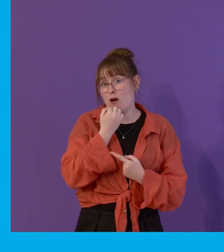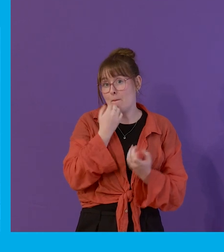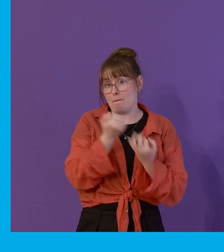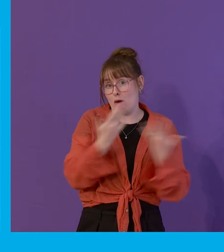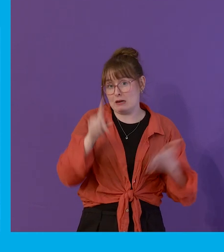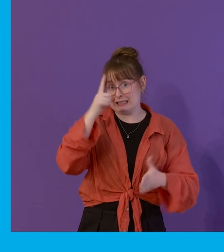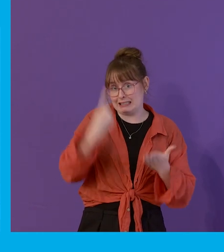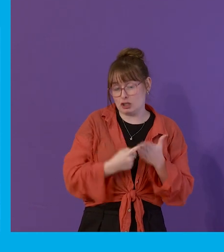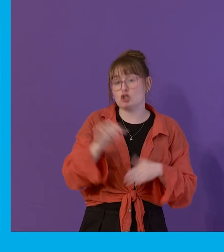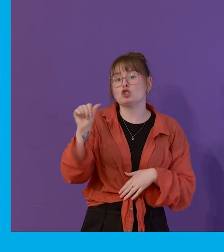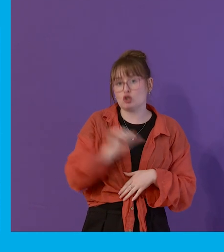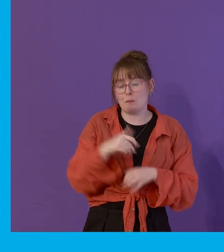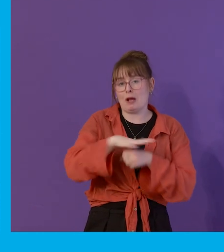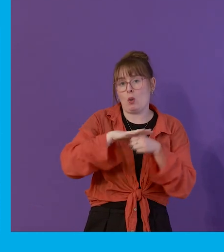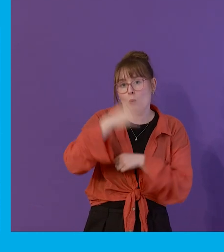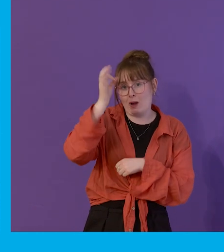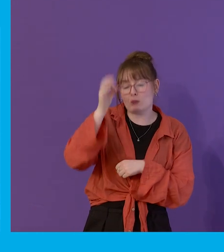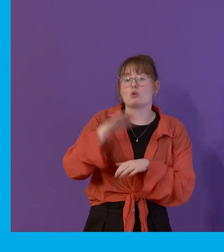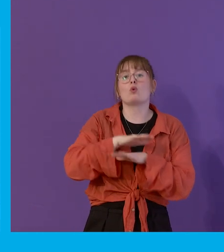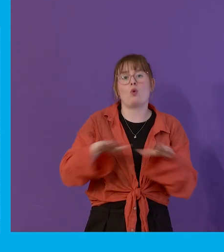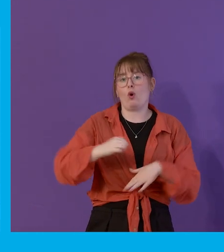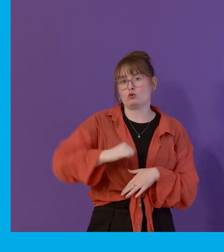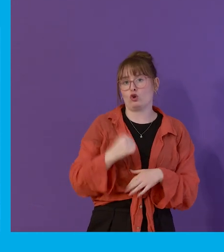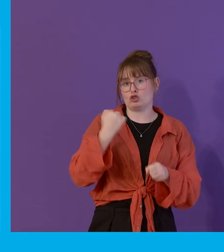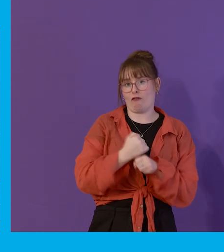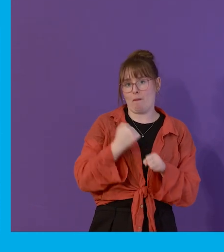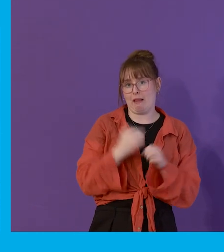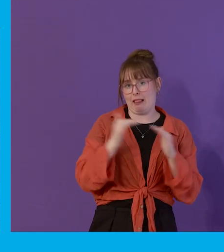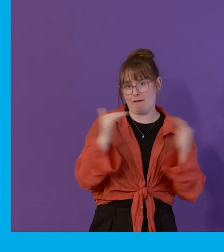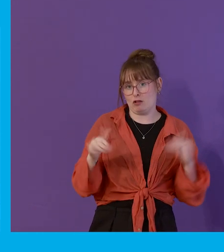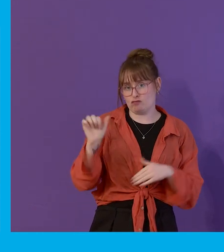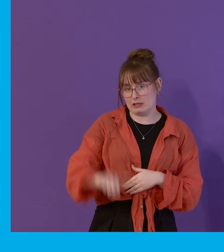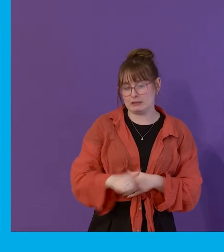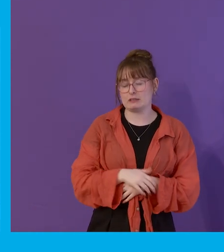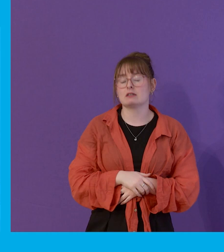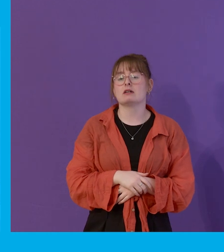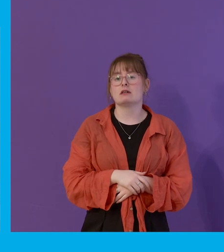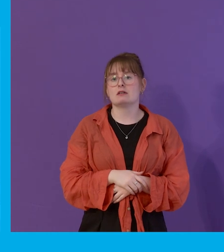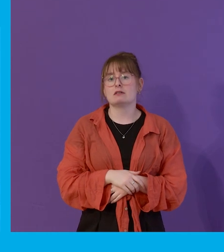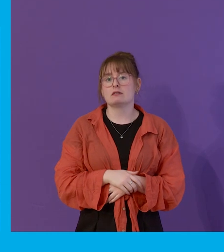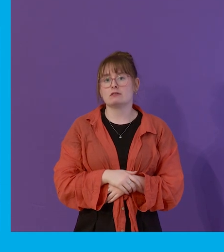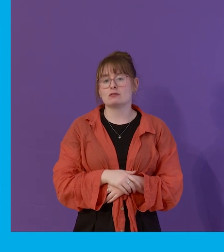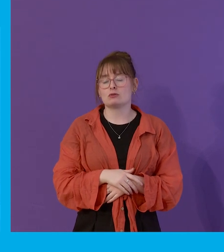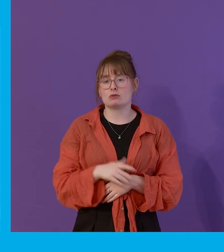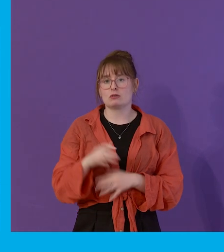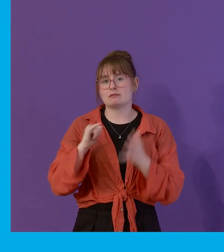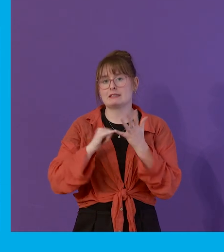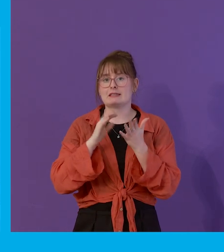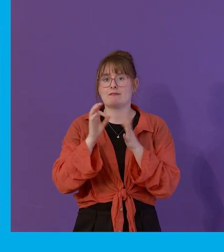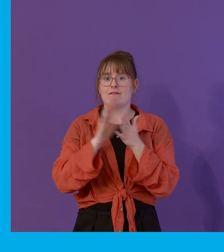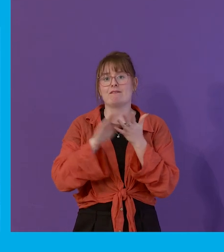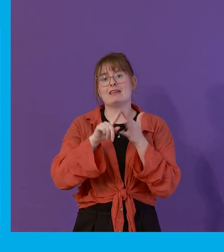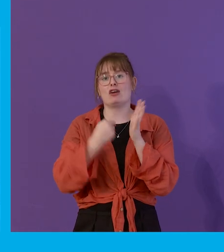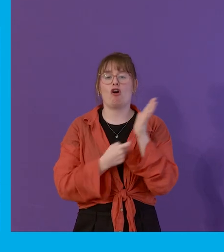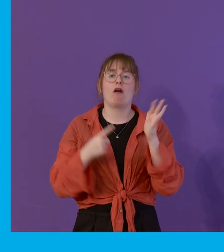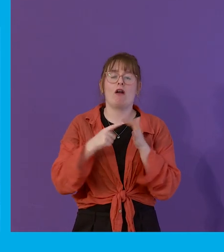decision at the council level rather than Scottish Government level. Yep. Sphere, actually, that's what we're calling it now. Esther's in the audience. She was there when that